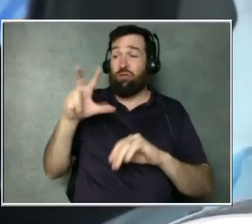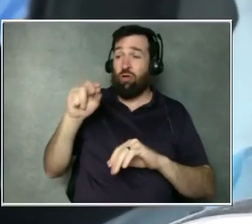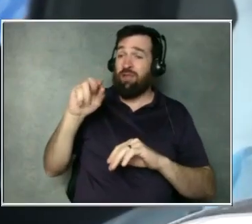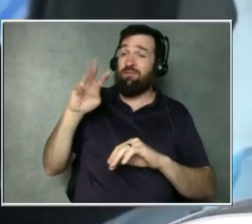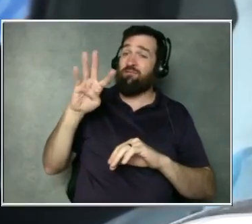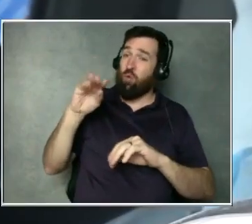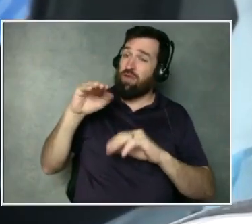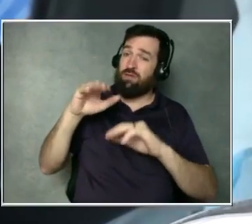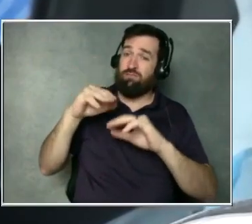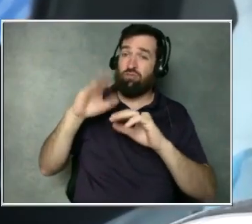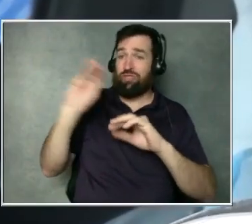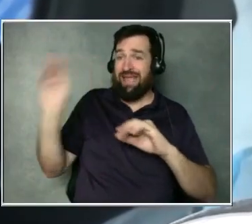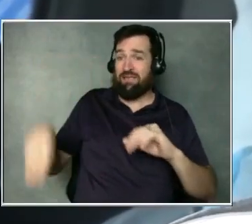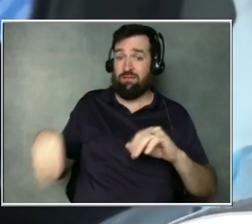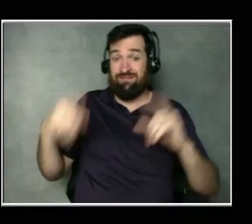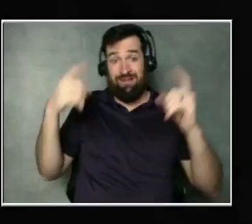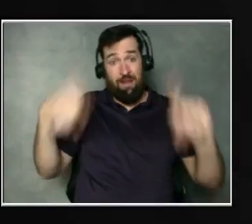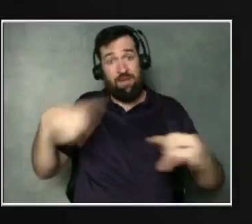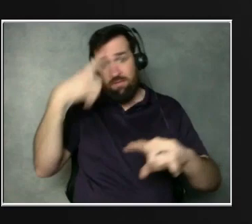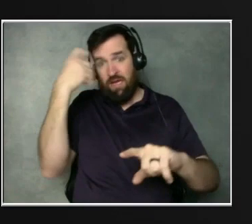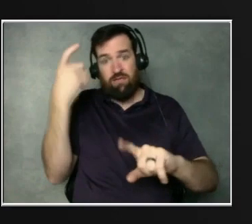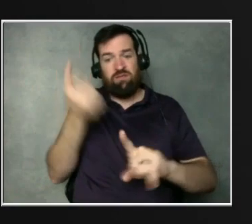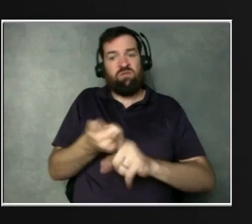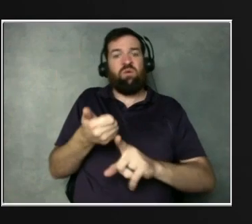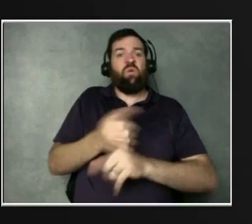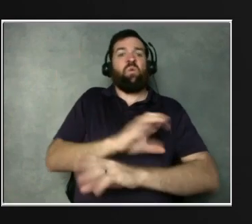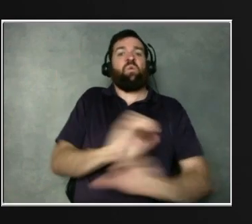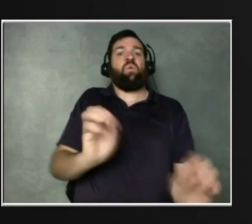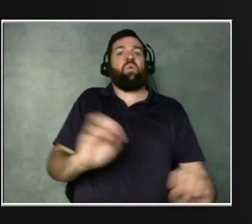happened because somebody is asymptomatic.